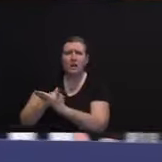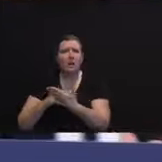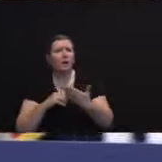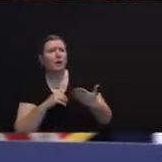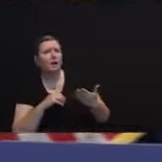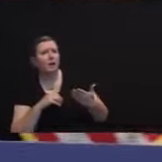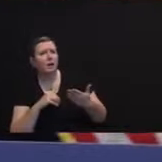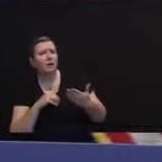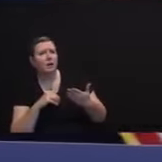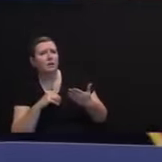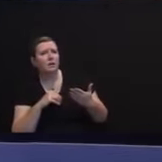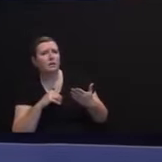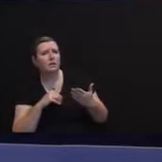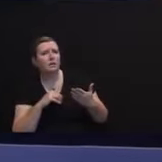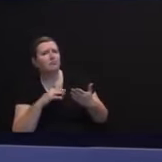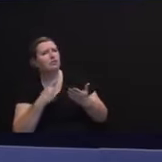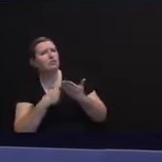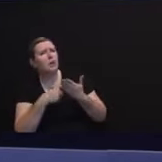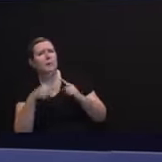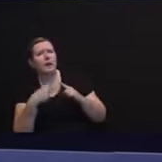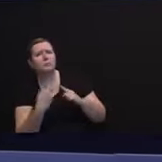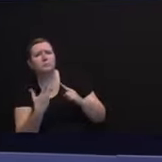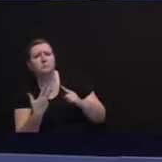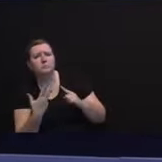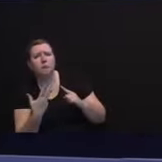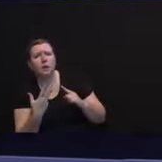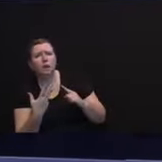then Dr. Tan can talk about the